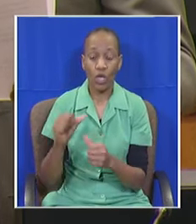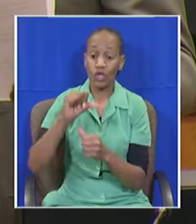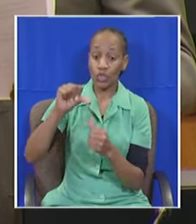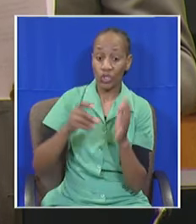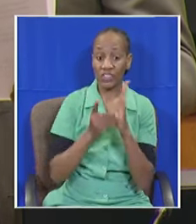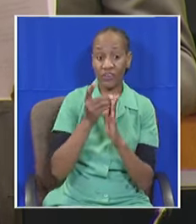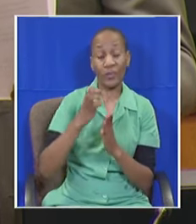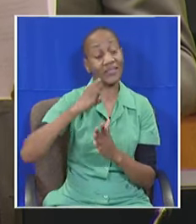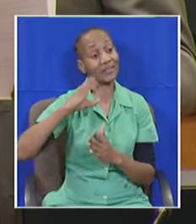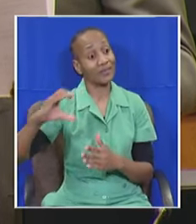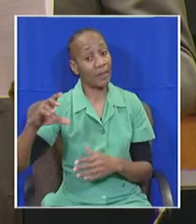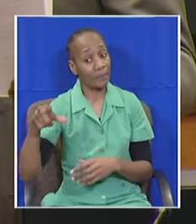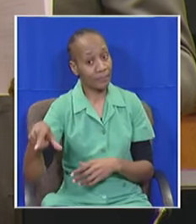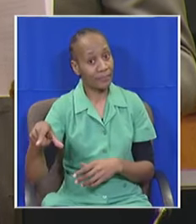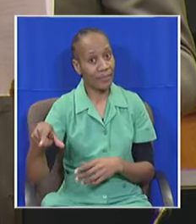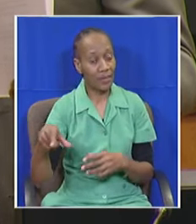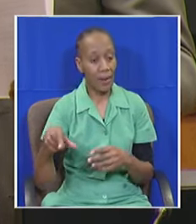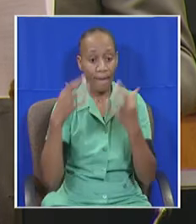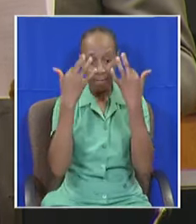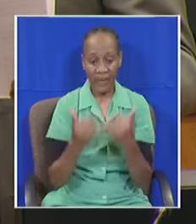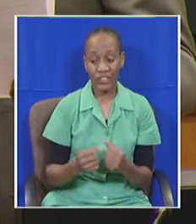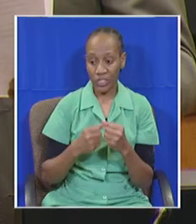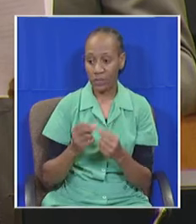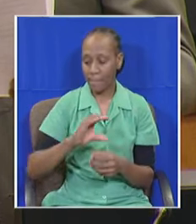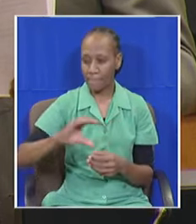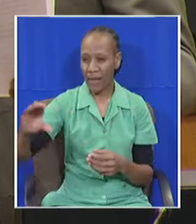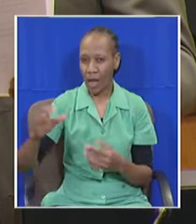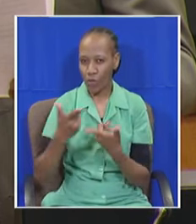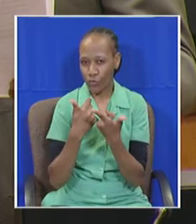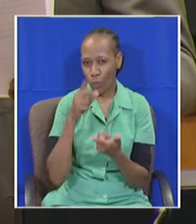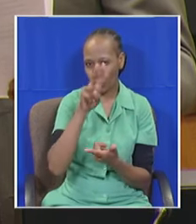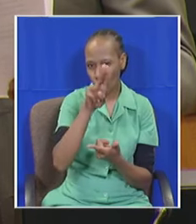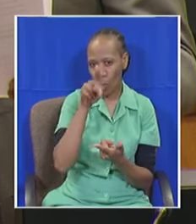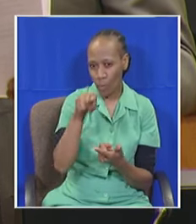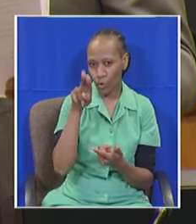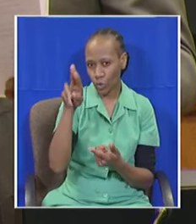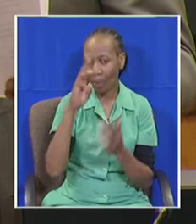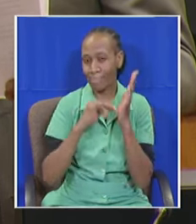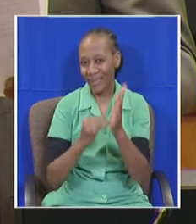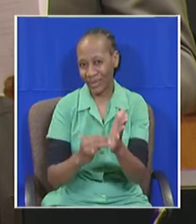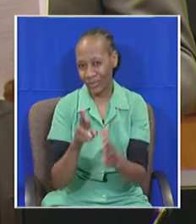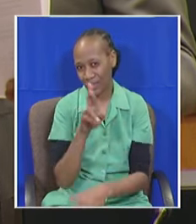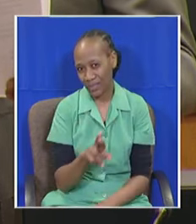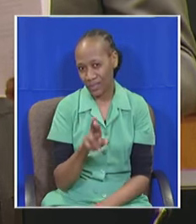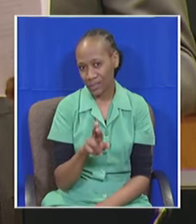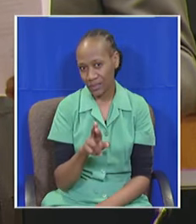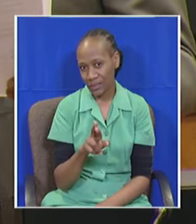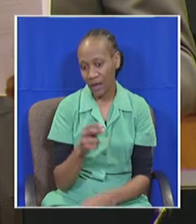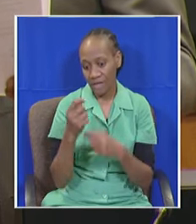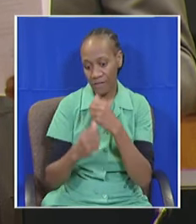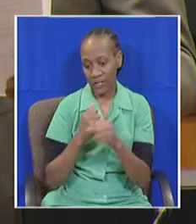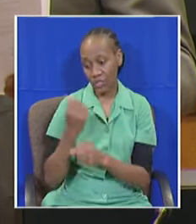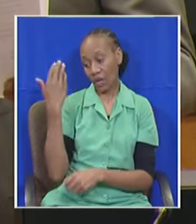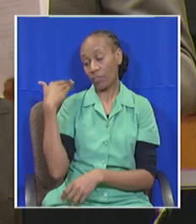Development Department cut its annual budget from 2.2 million in the last financial